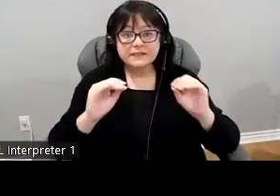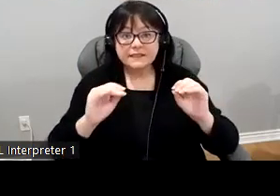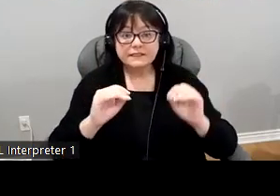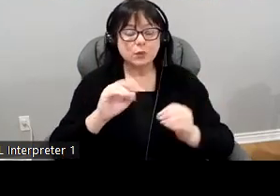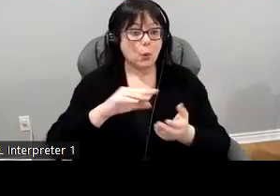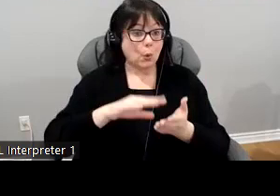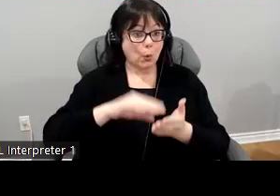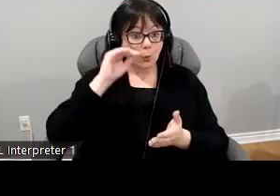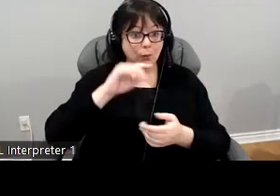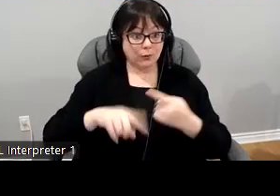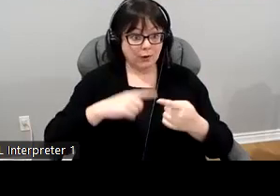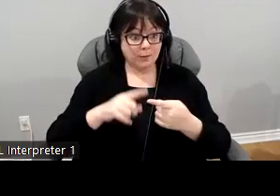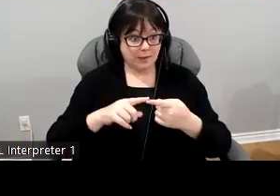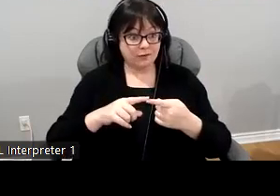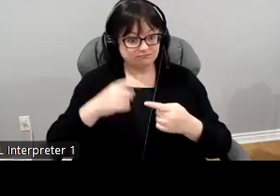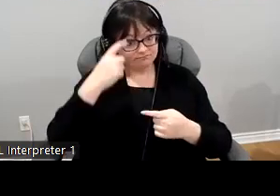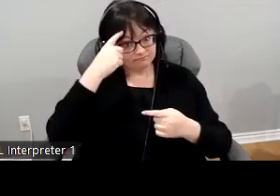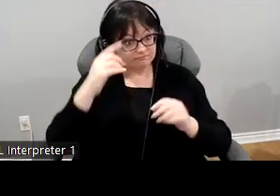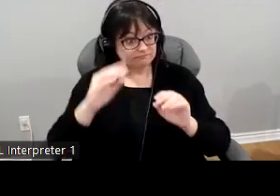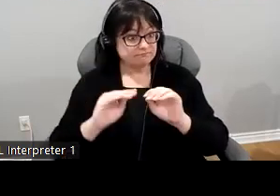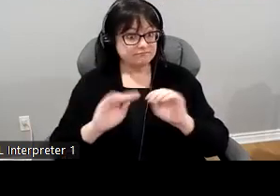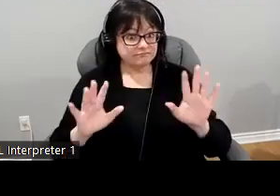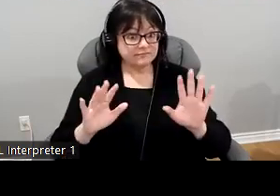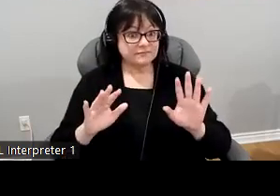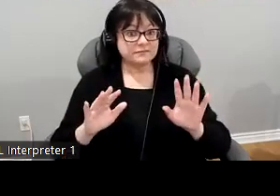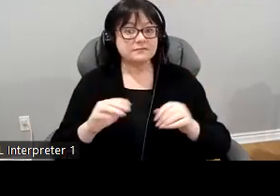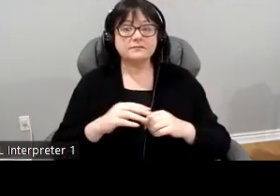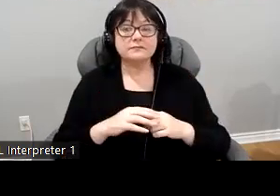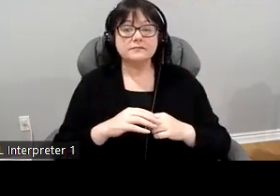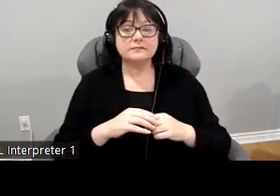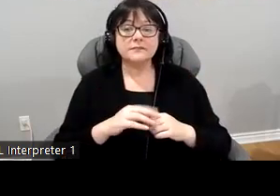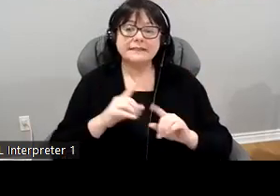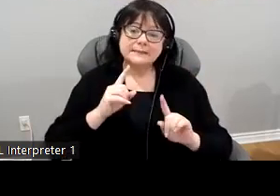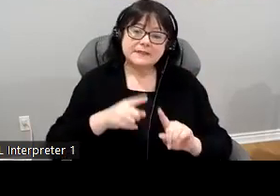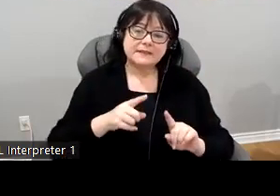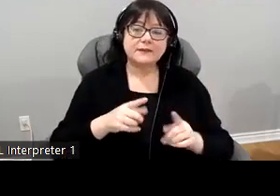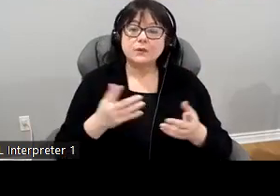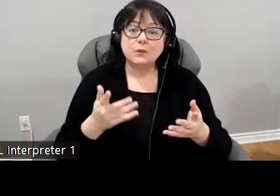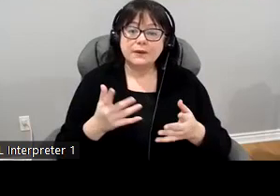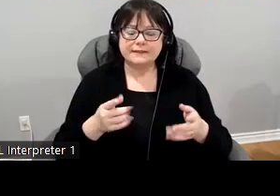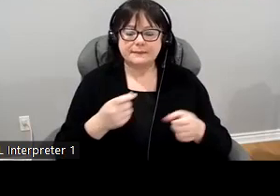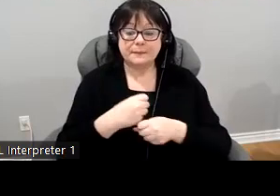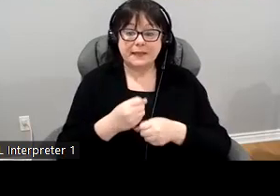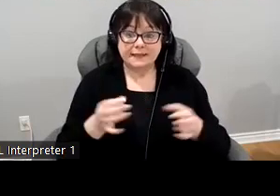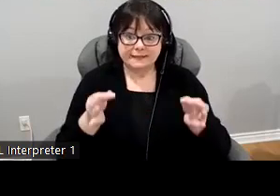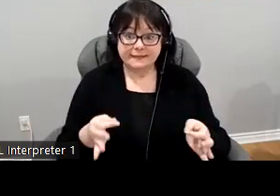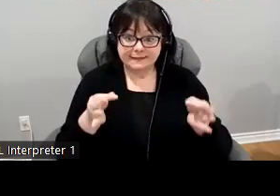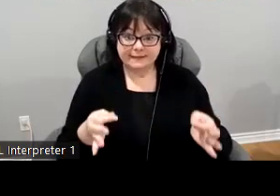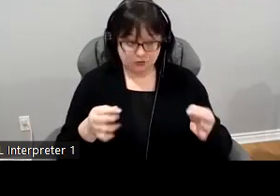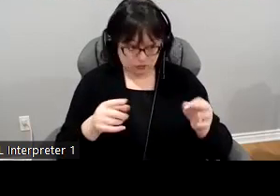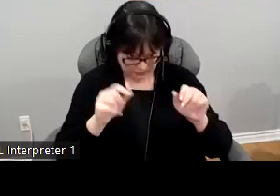it is decision specific. Mm-hmm. And that older adults or